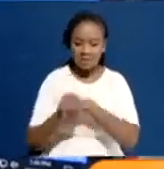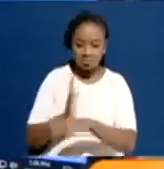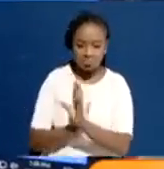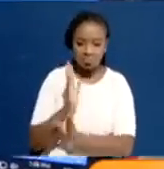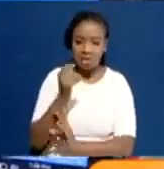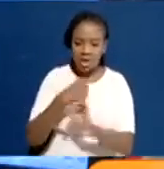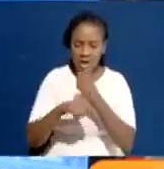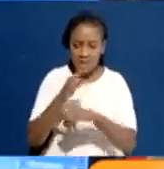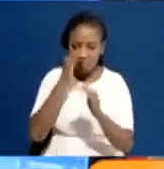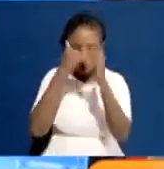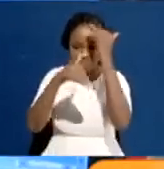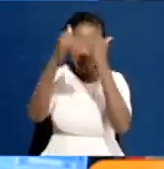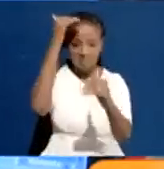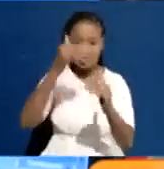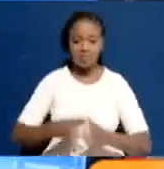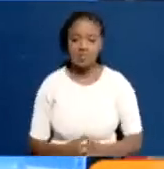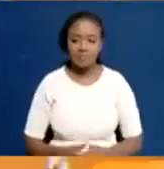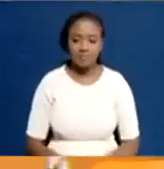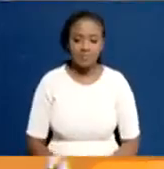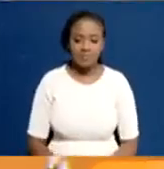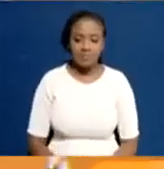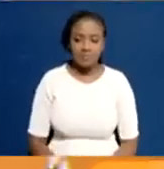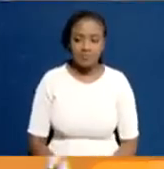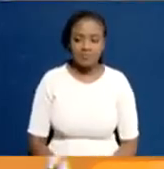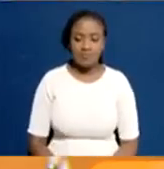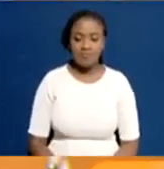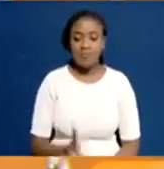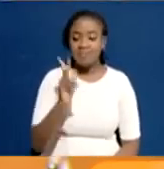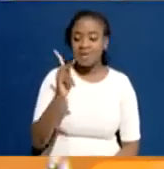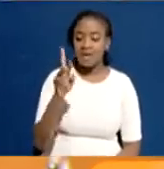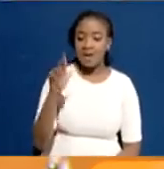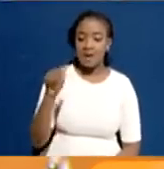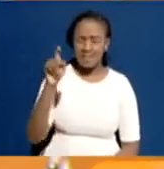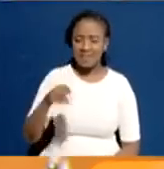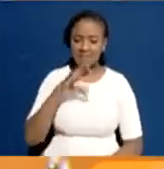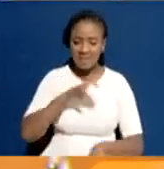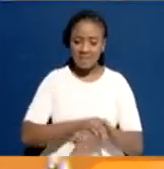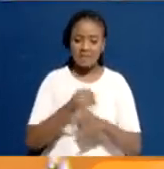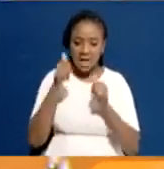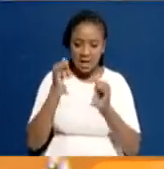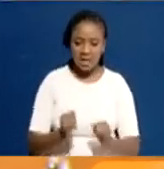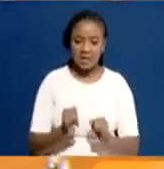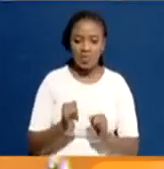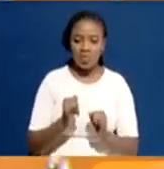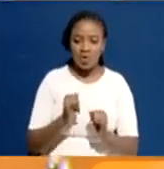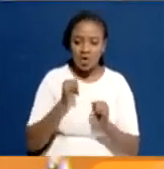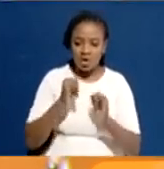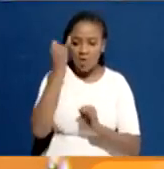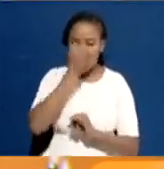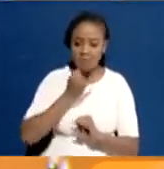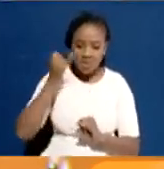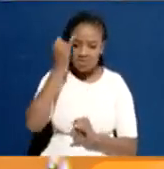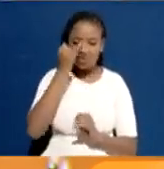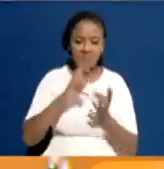instill professionalism in their operations. KRA must acquire a new image. You must build a